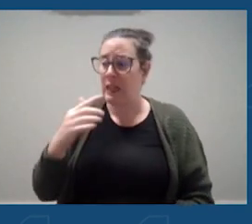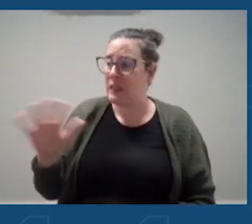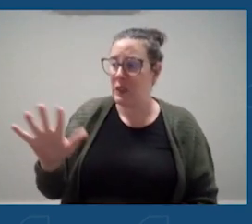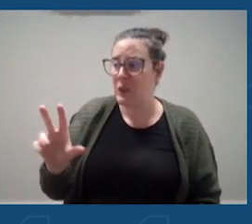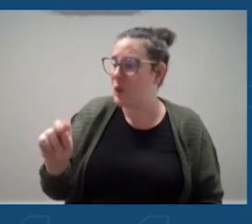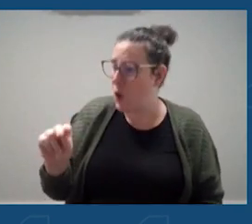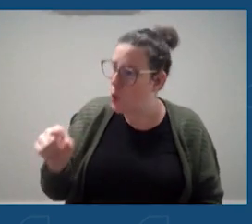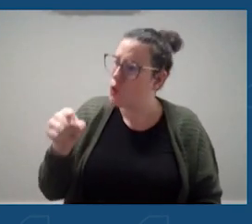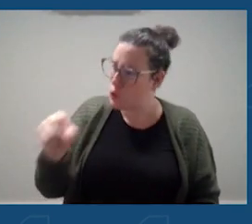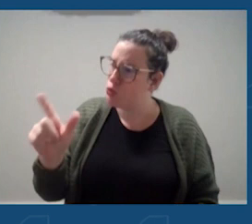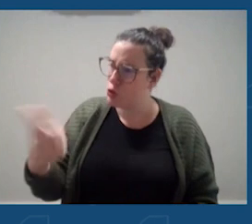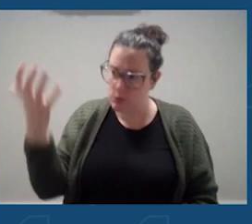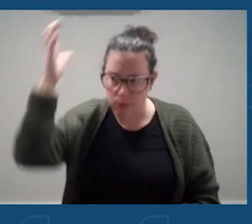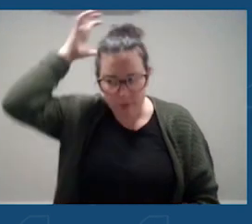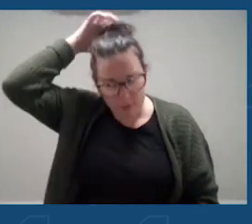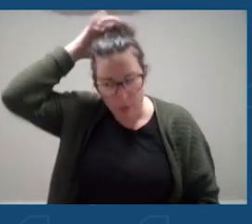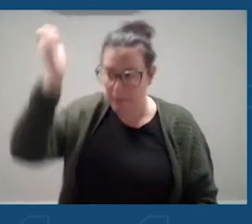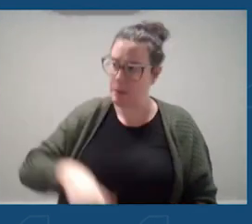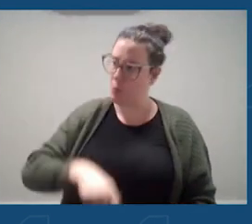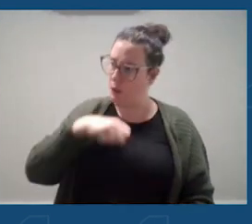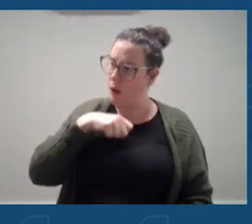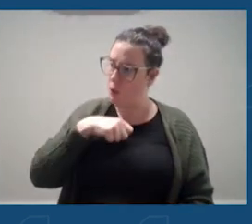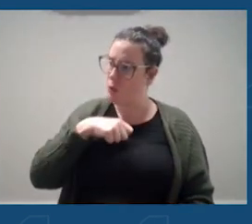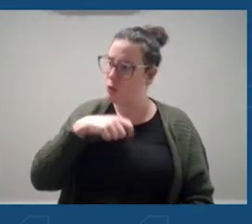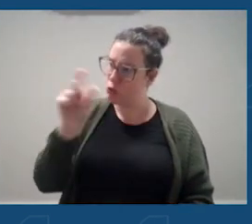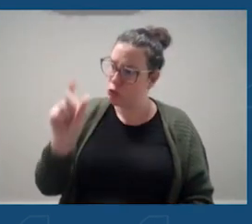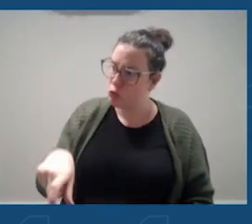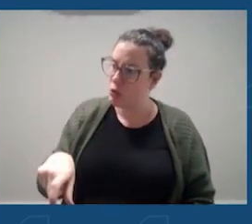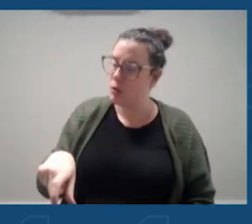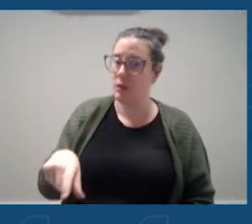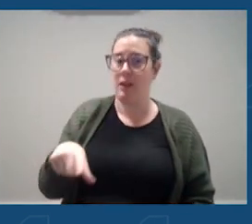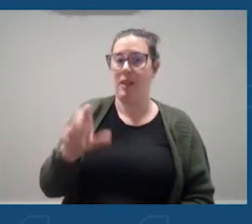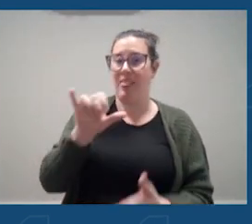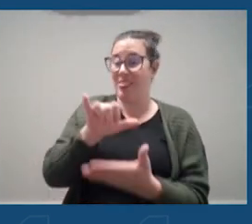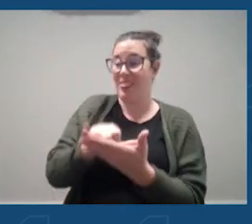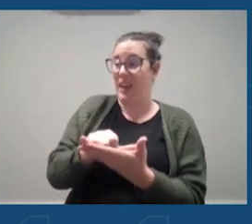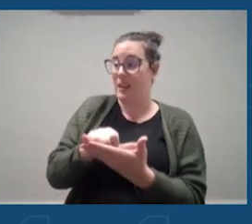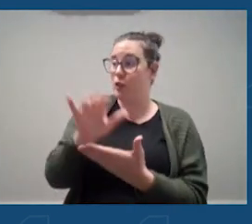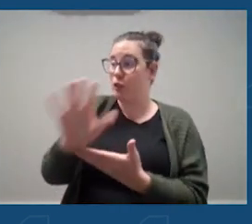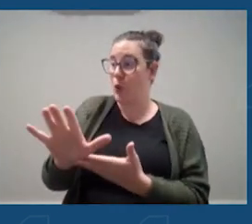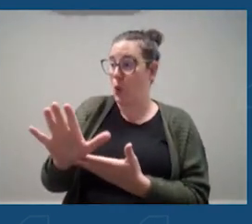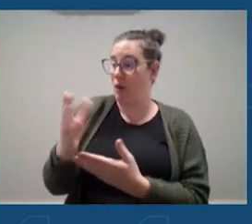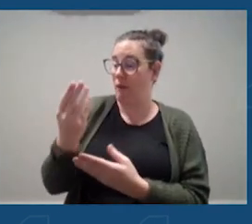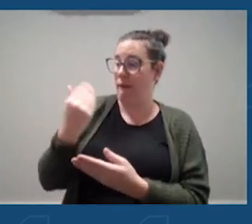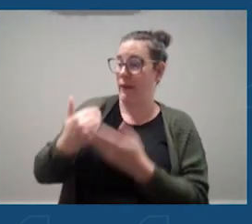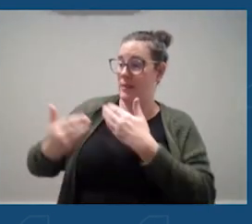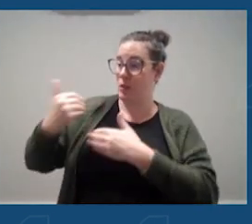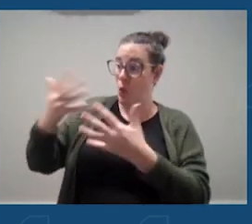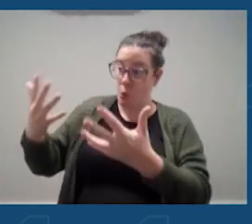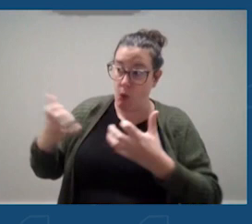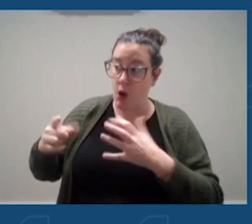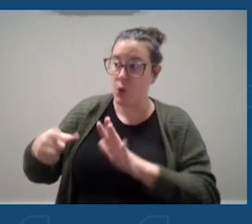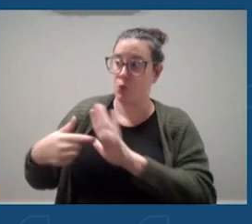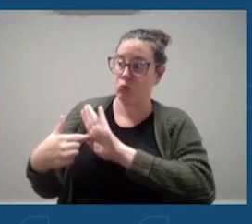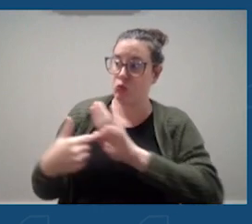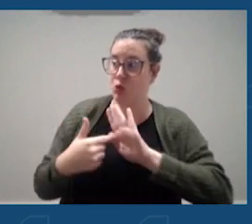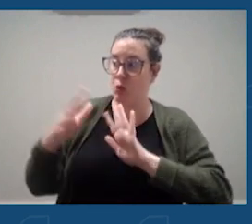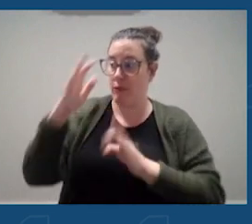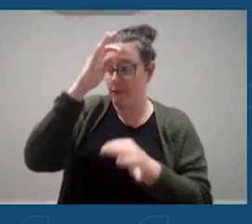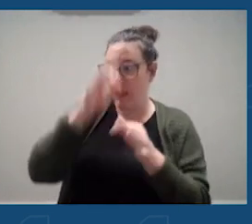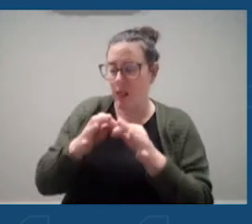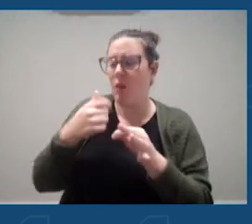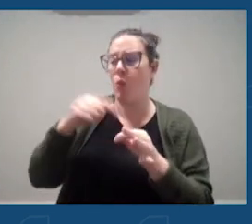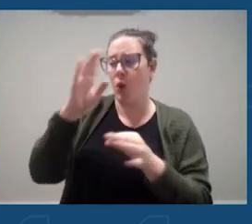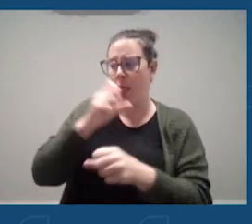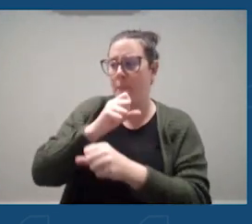wear that. You wear that proudly because that's what your ancestors would want you to do. And we'll protect you. We'll